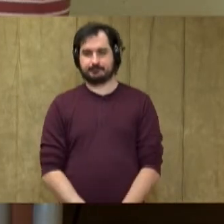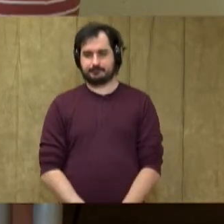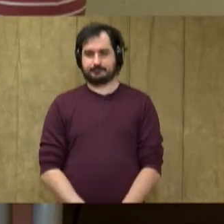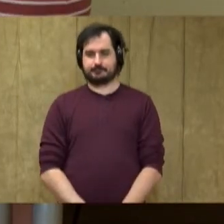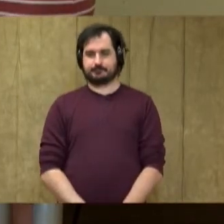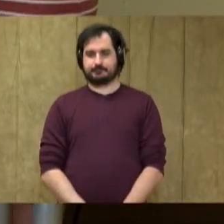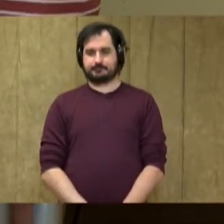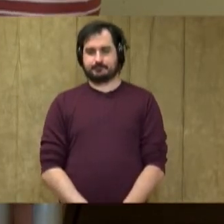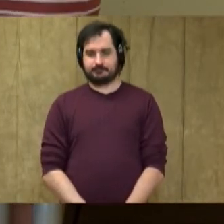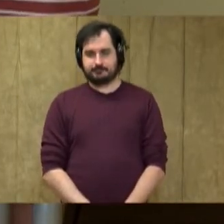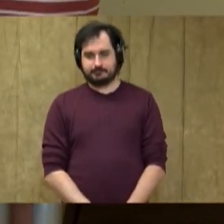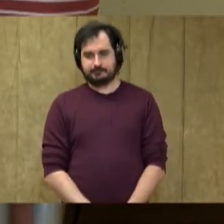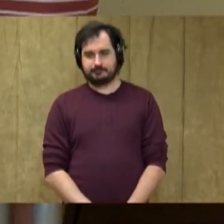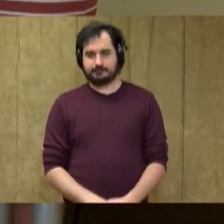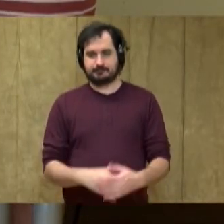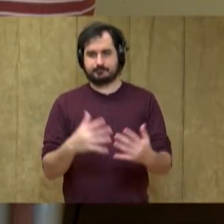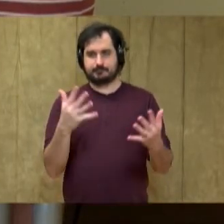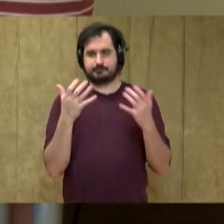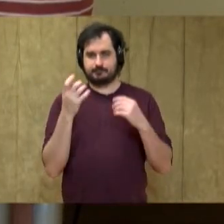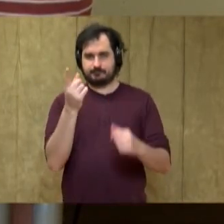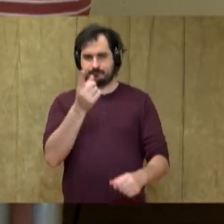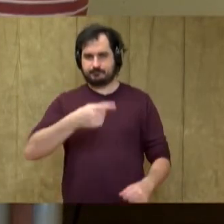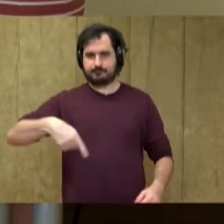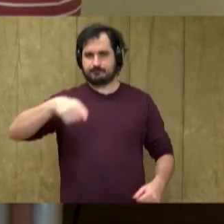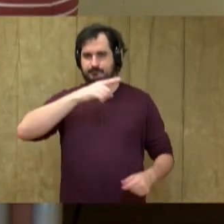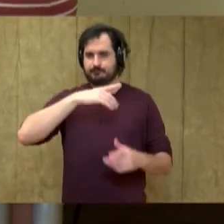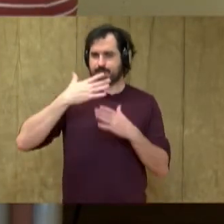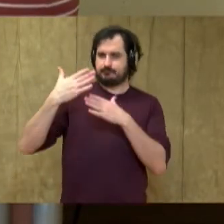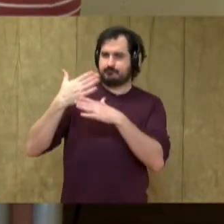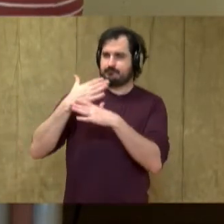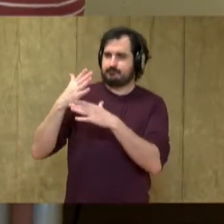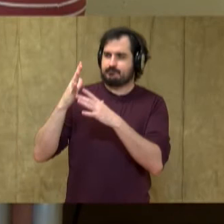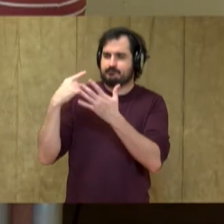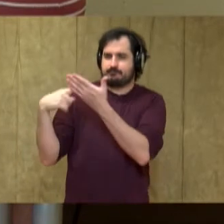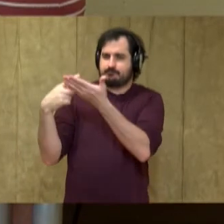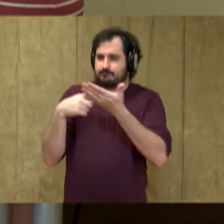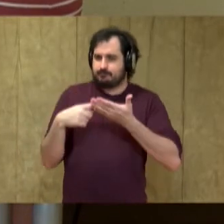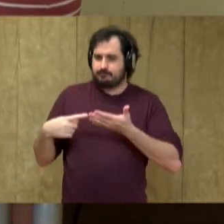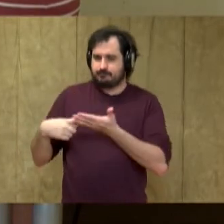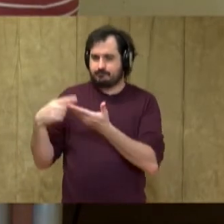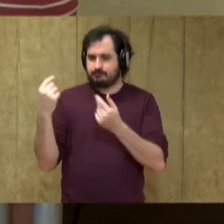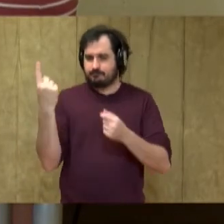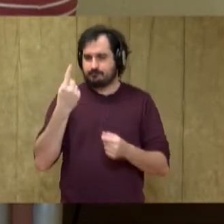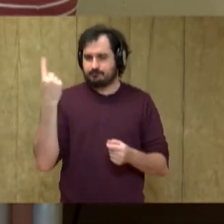so I want you to tell someone you're watching with or draw or write this down.